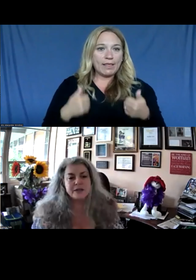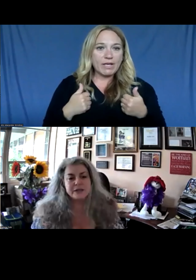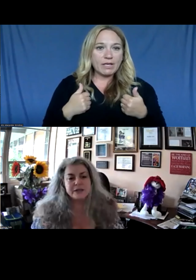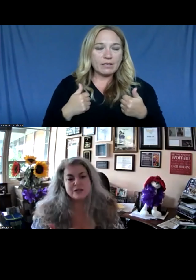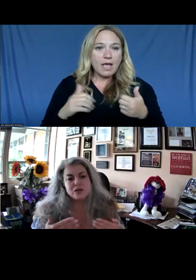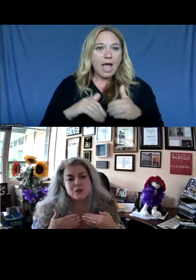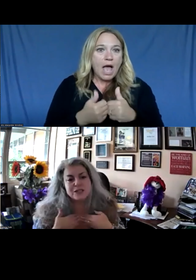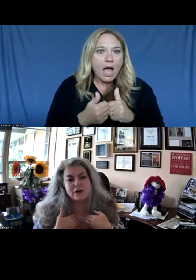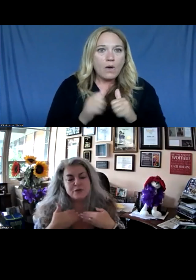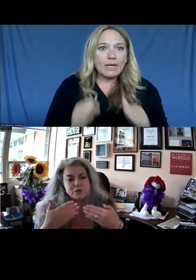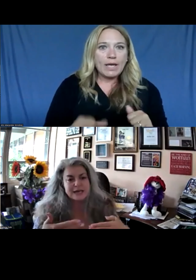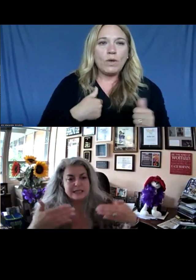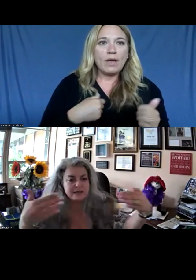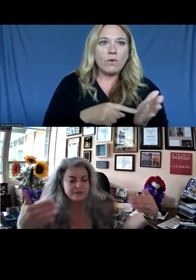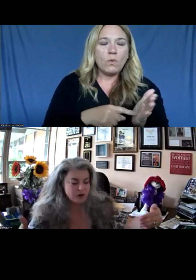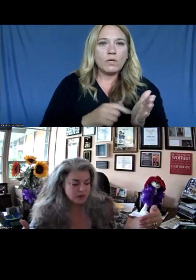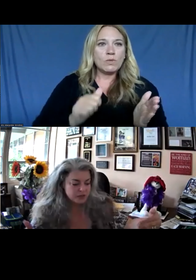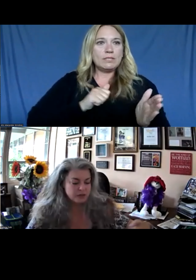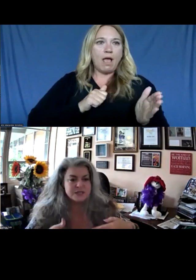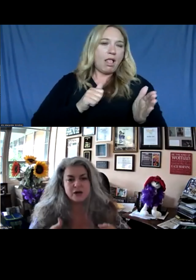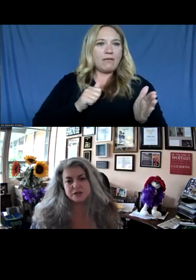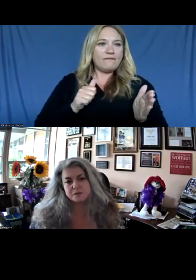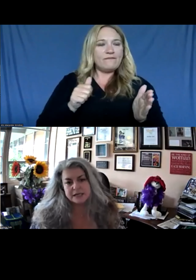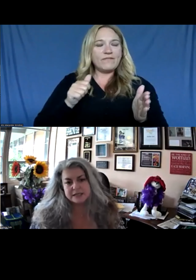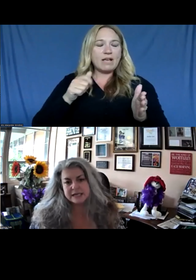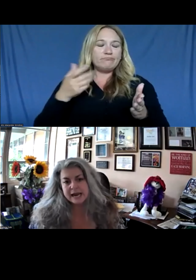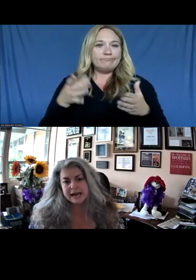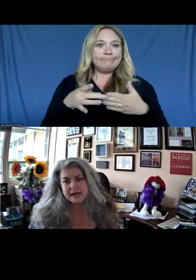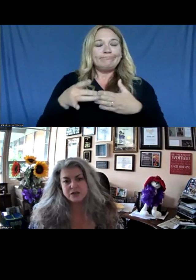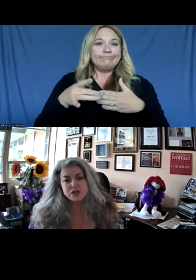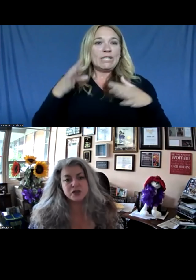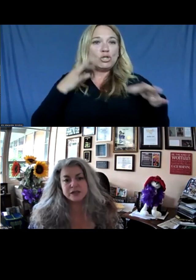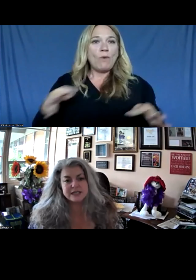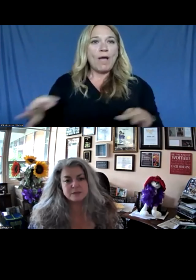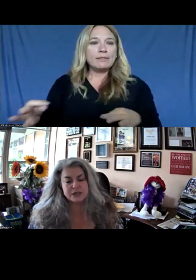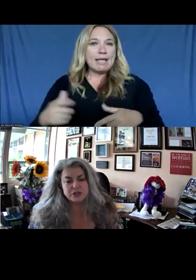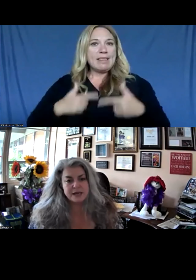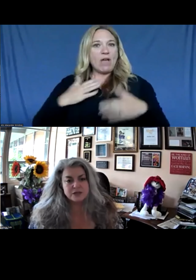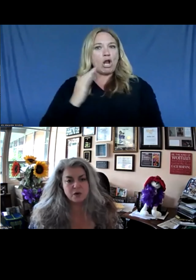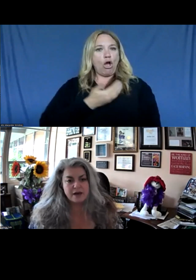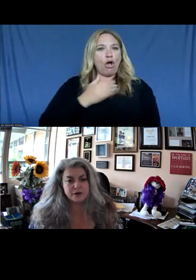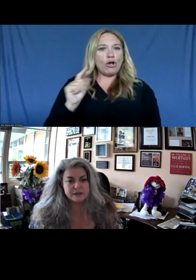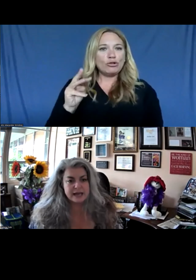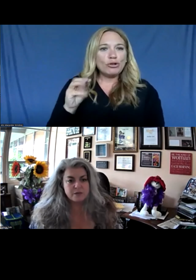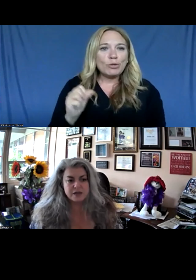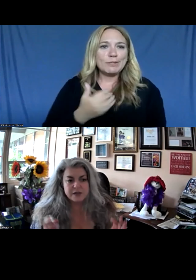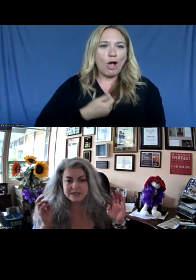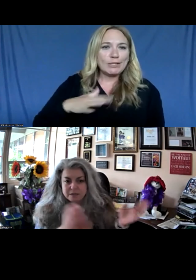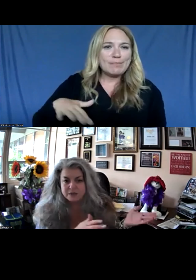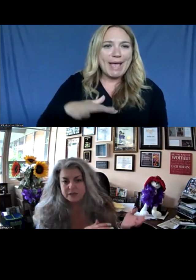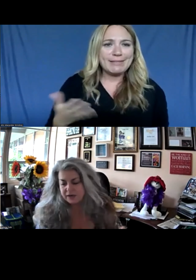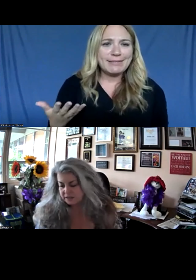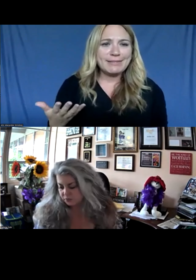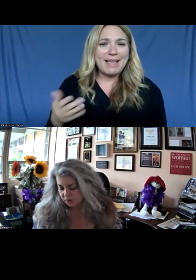the ability to self-direct and live on our terms in our space? And certainly this budget makes no effort at that. I want to